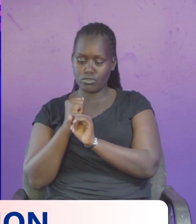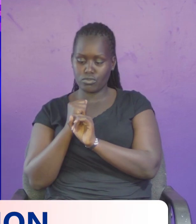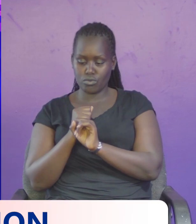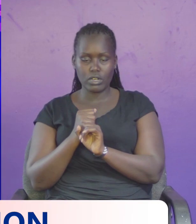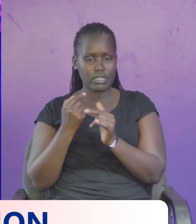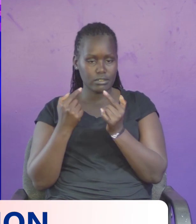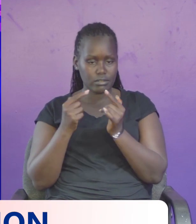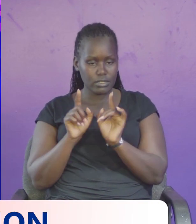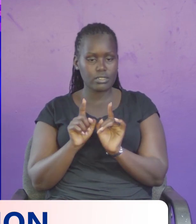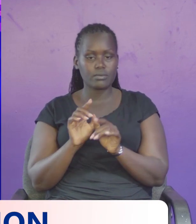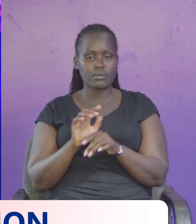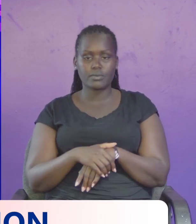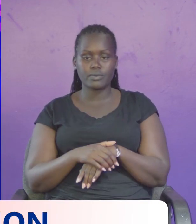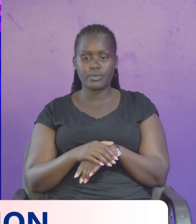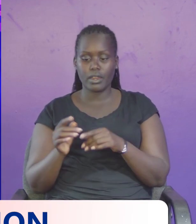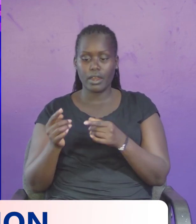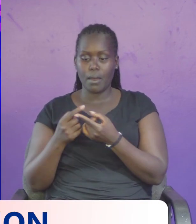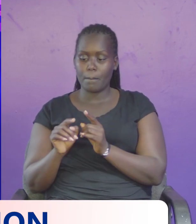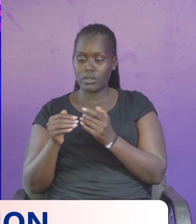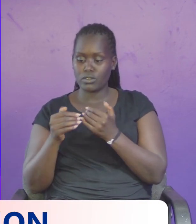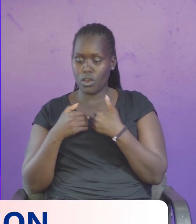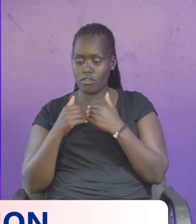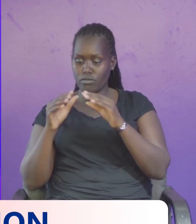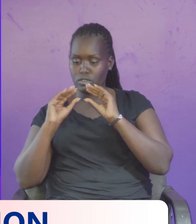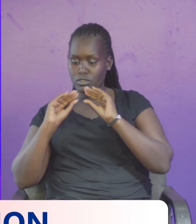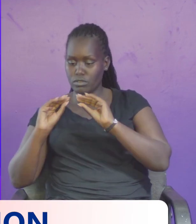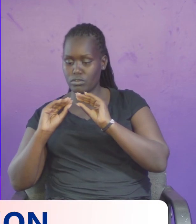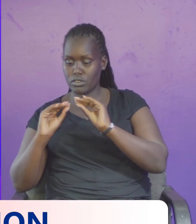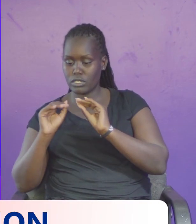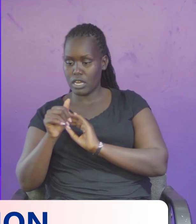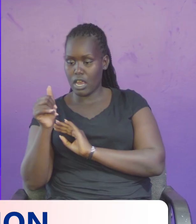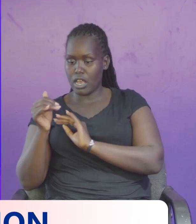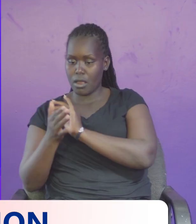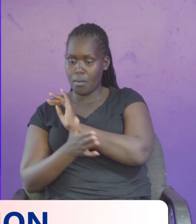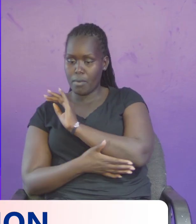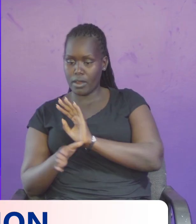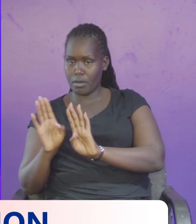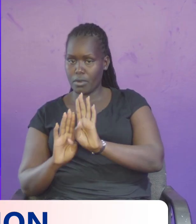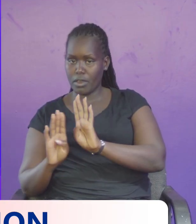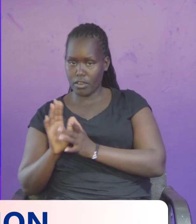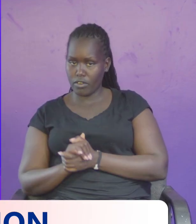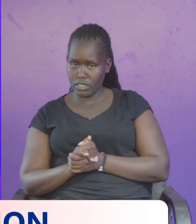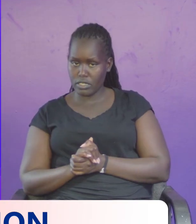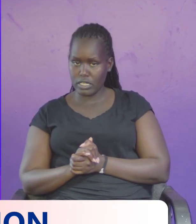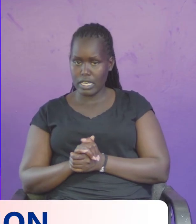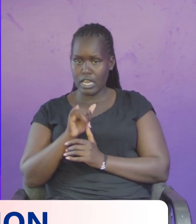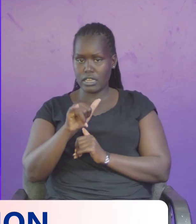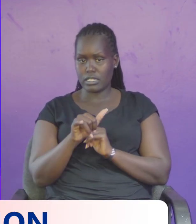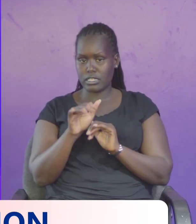vitu kama hizo. But do you have to teach others bad manners? Do you have to take an air flight to go to... That was not bad manners. That